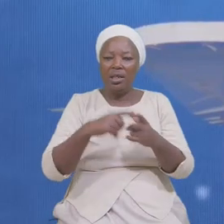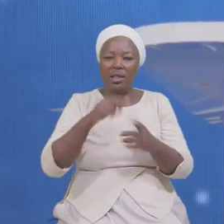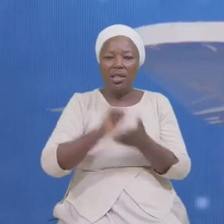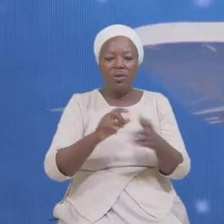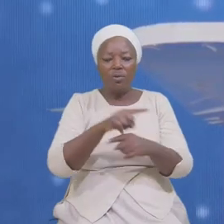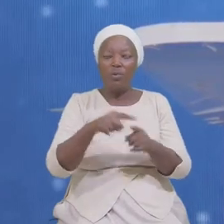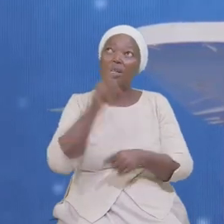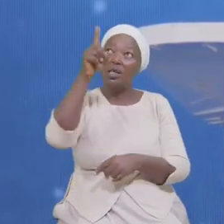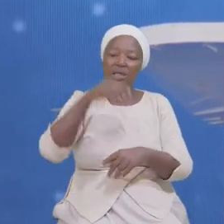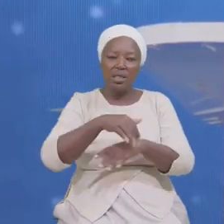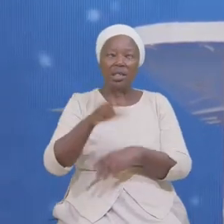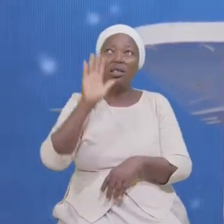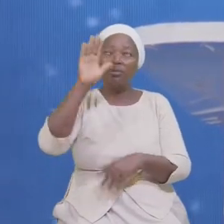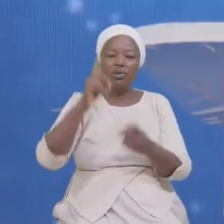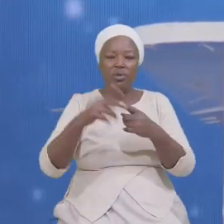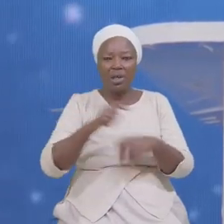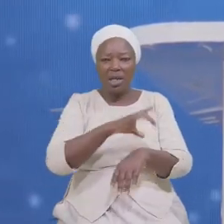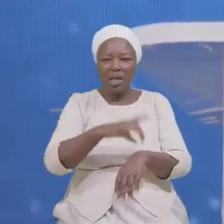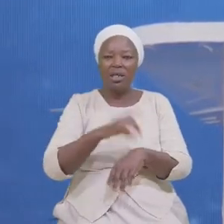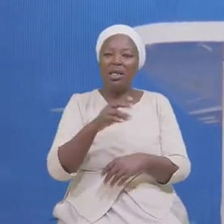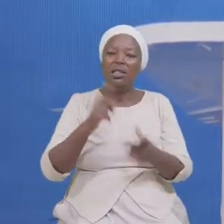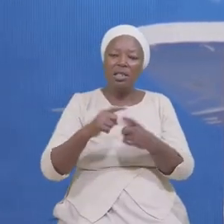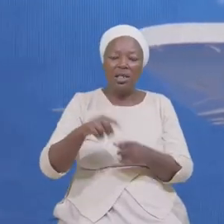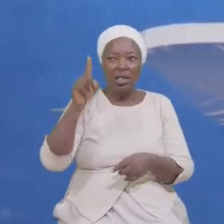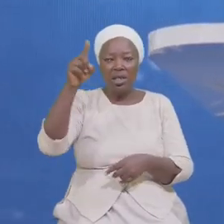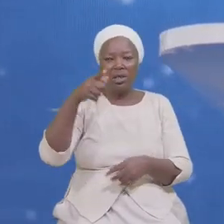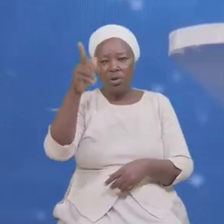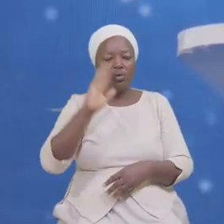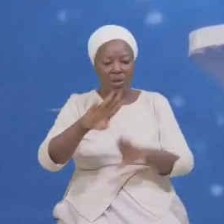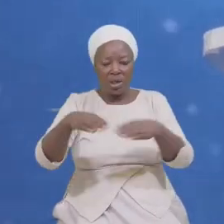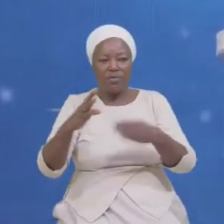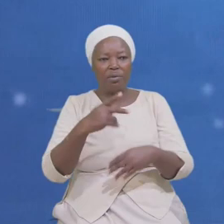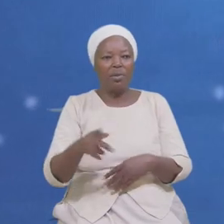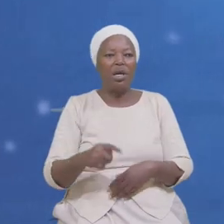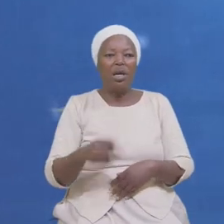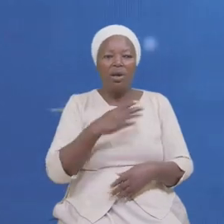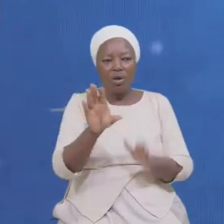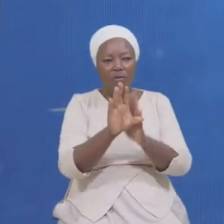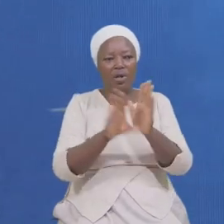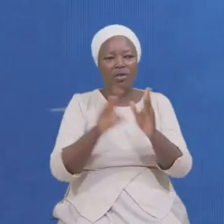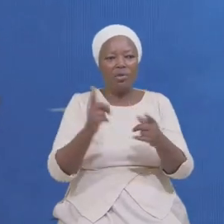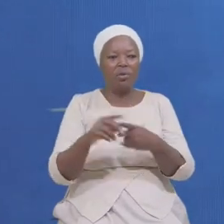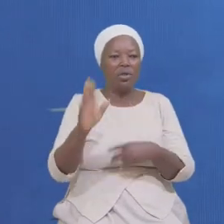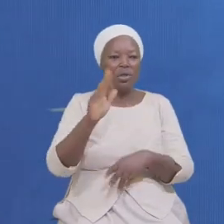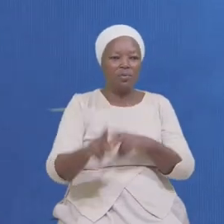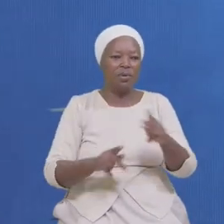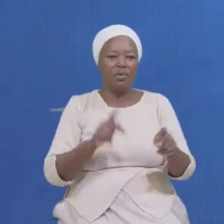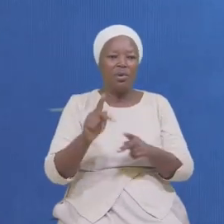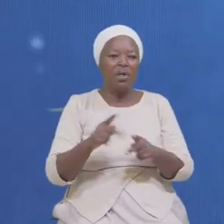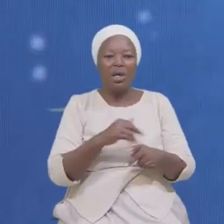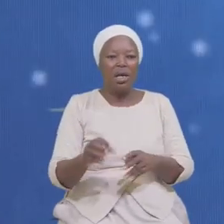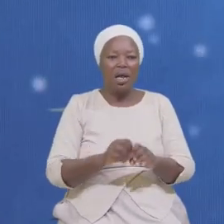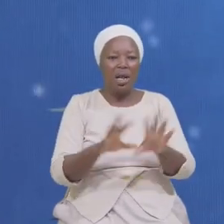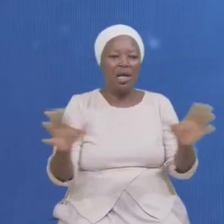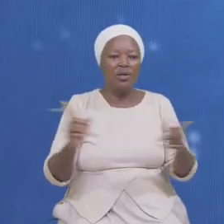a covenant of the people, and for a light to the Gentiles, a light to all the kingdoms of